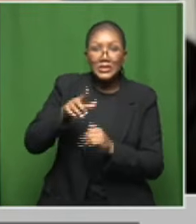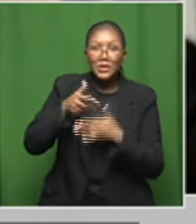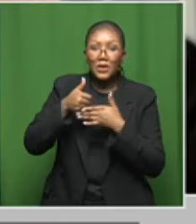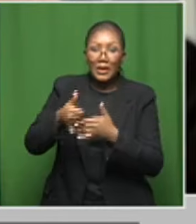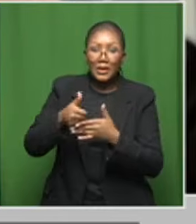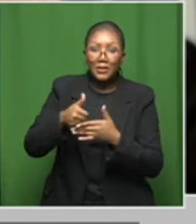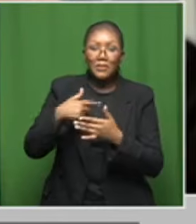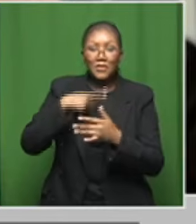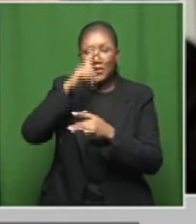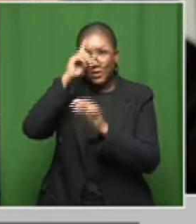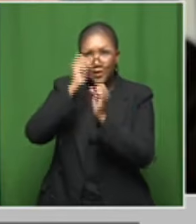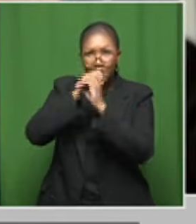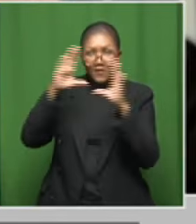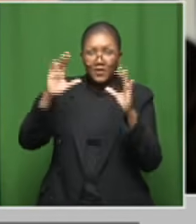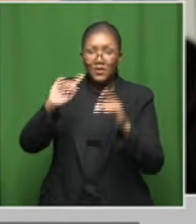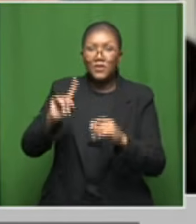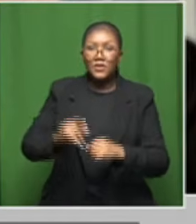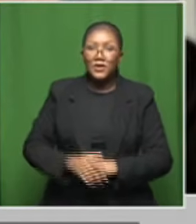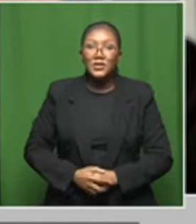vision.